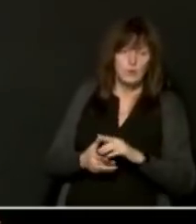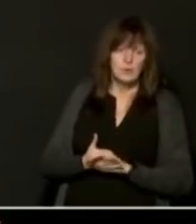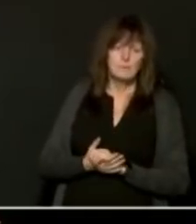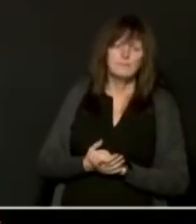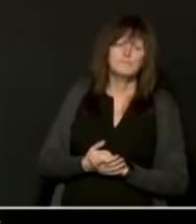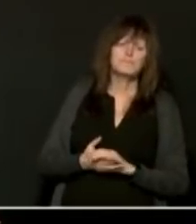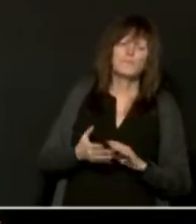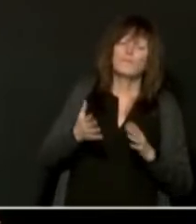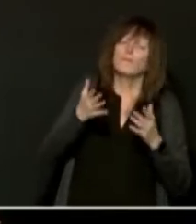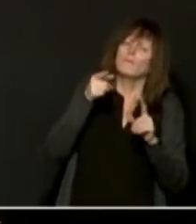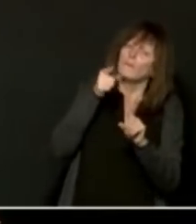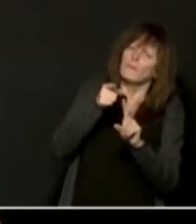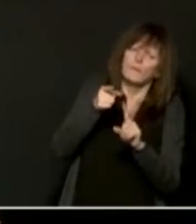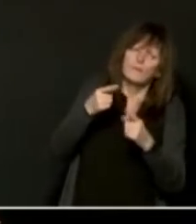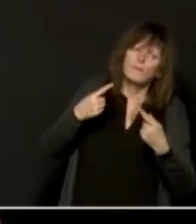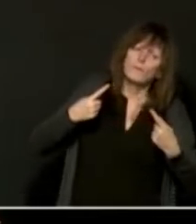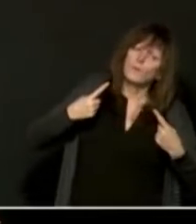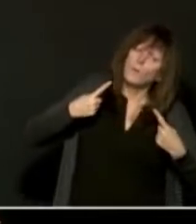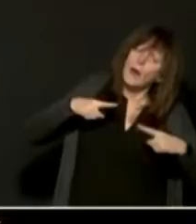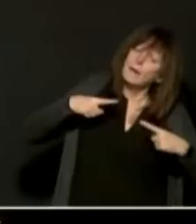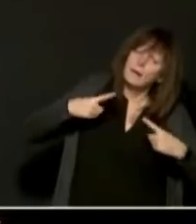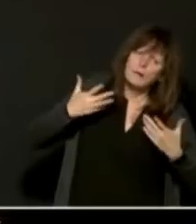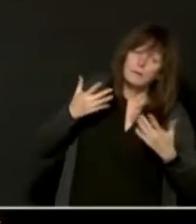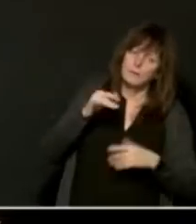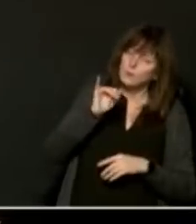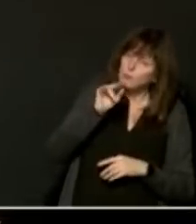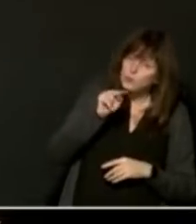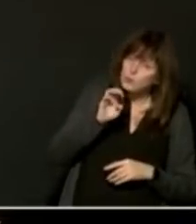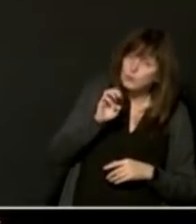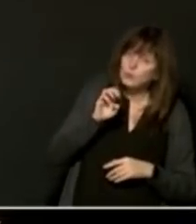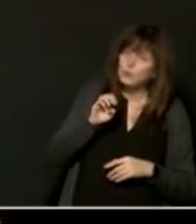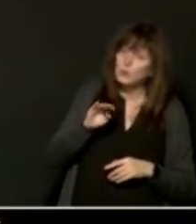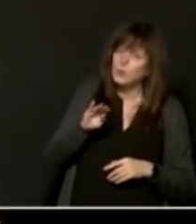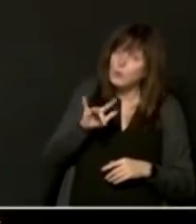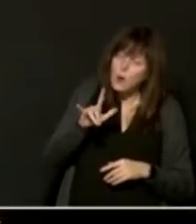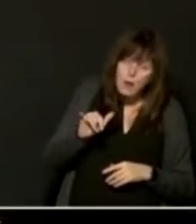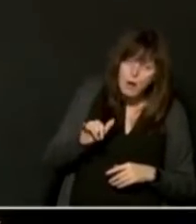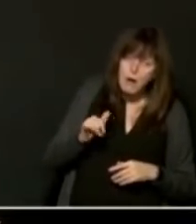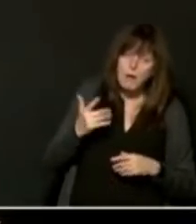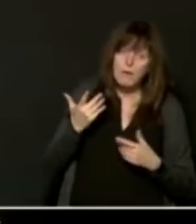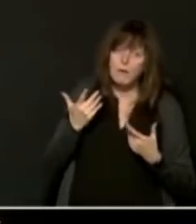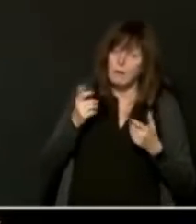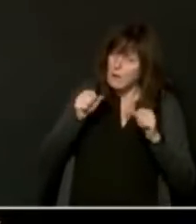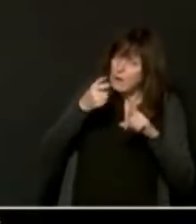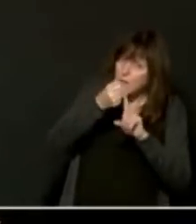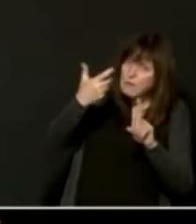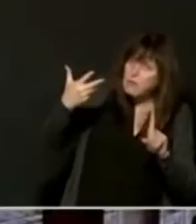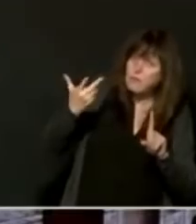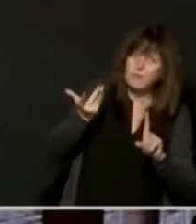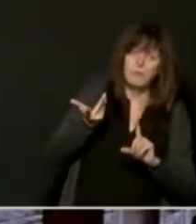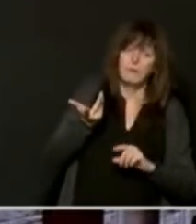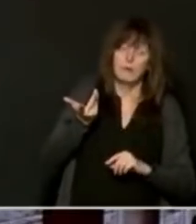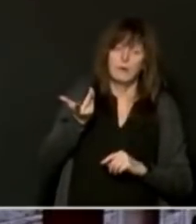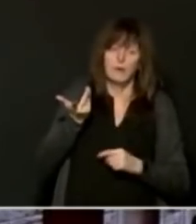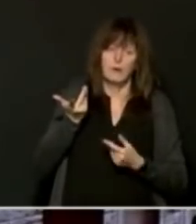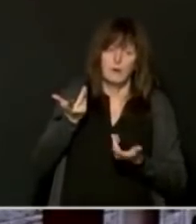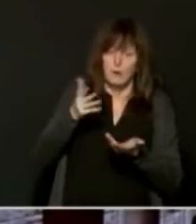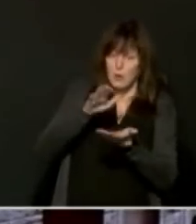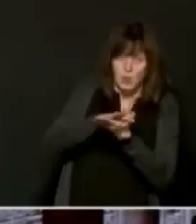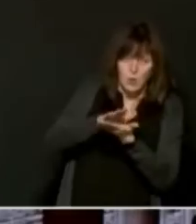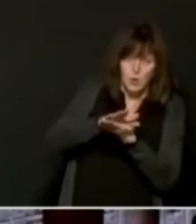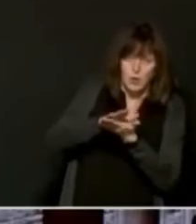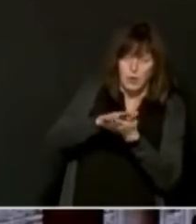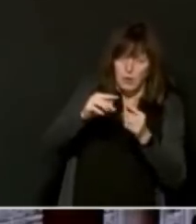expect that? Is it June, July? And do you have any more details about the end of the school year? Is it going to be,